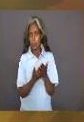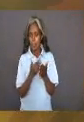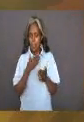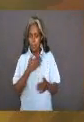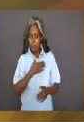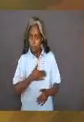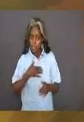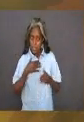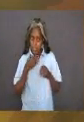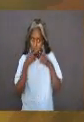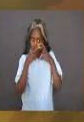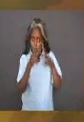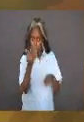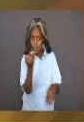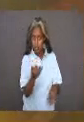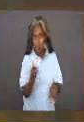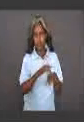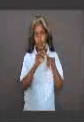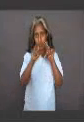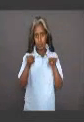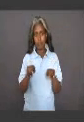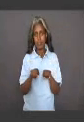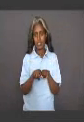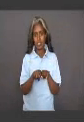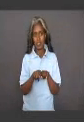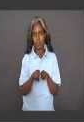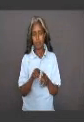Please look at the image on your screen.